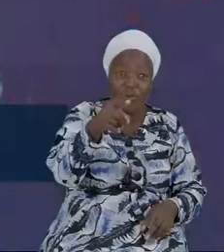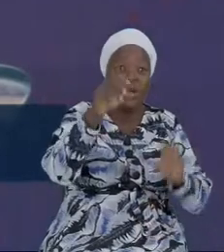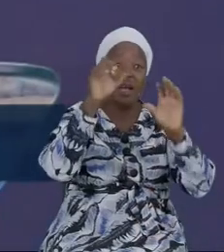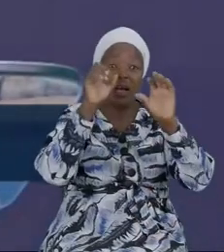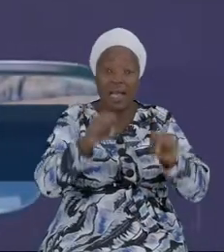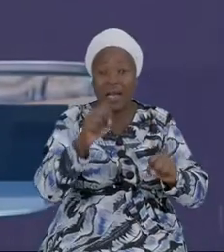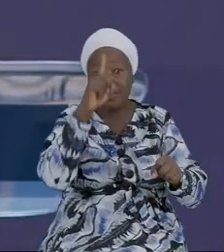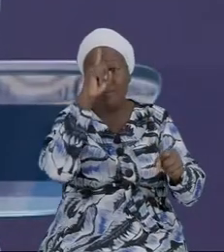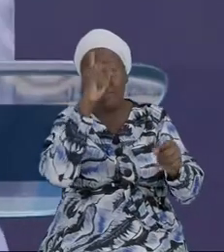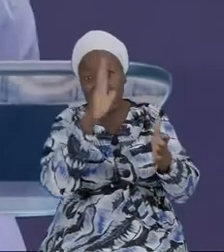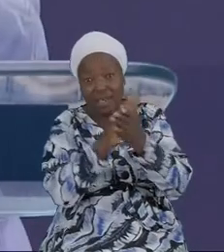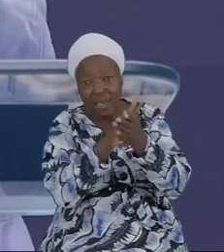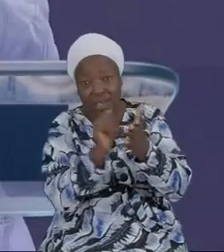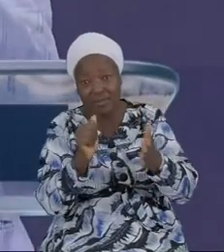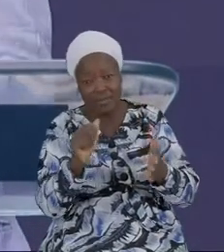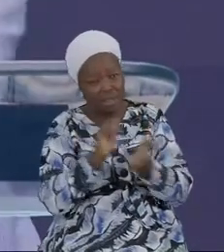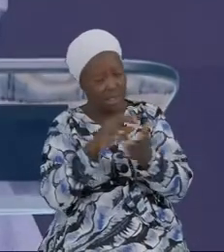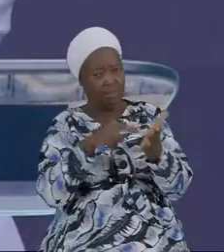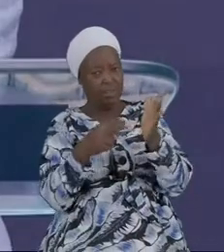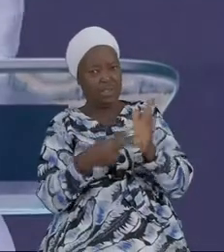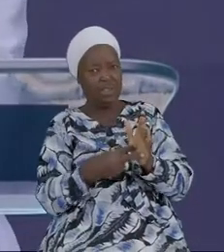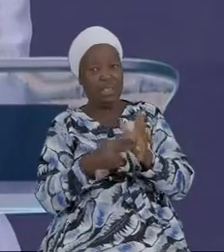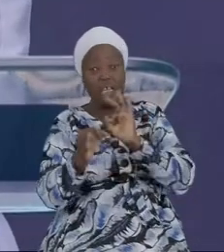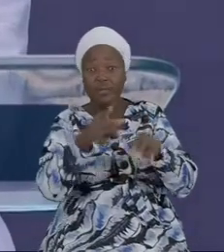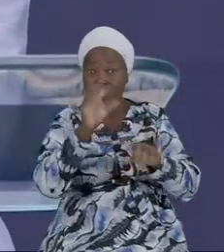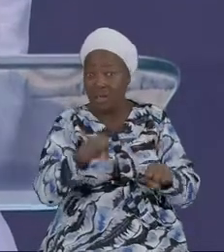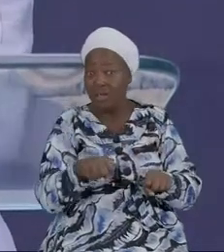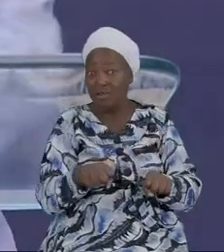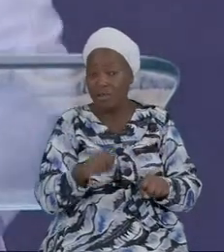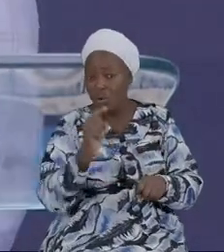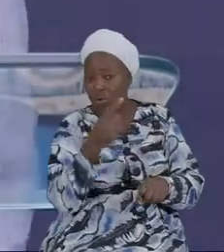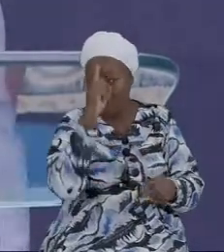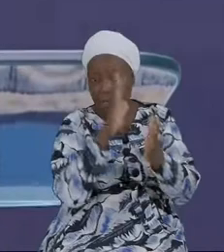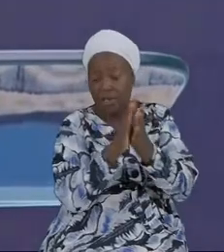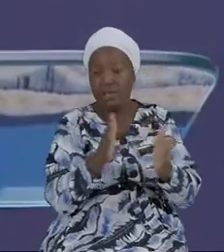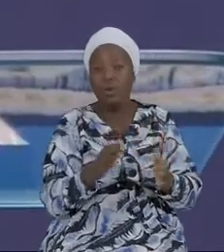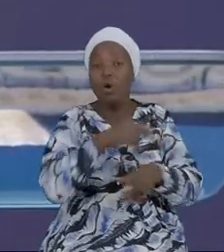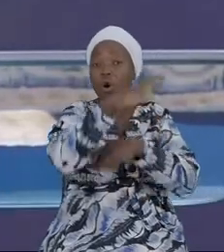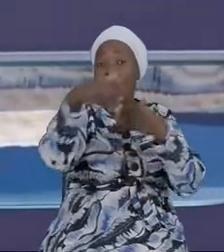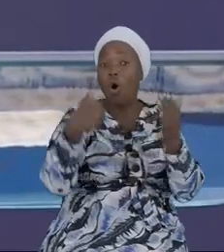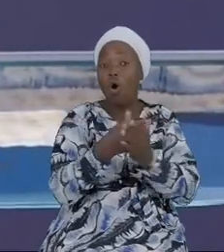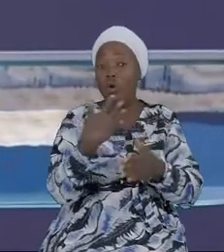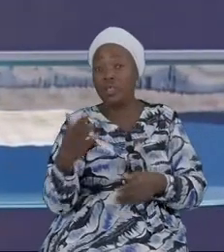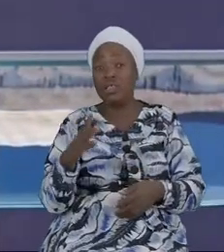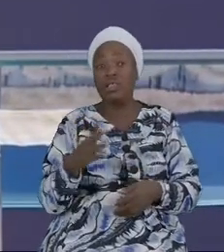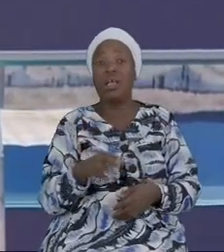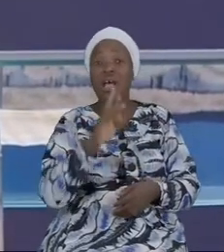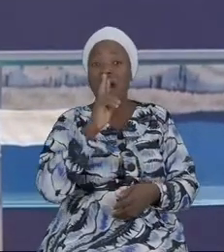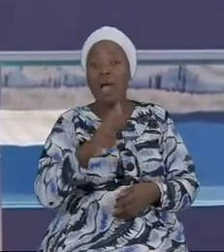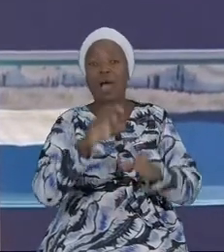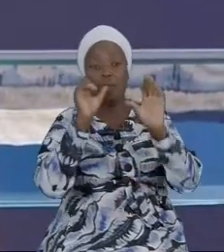canst believe, that means if you can only believe, all things